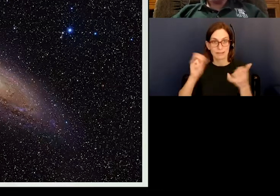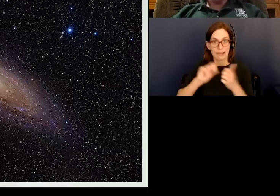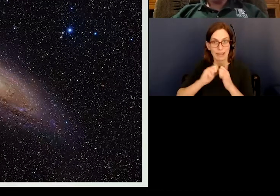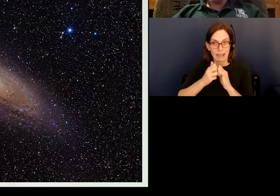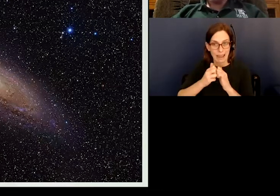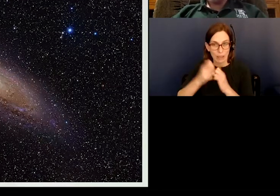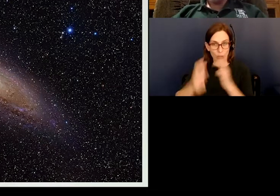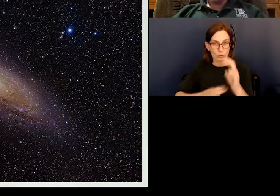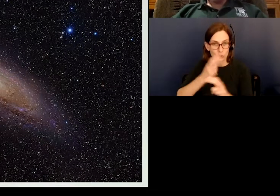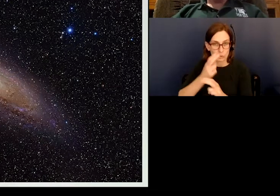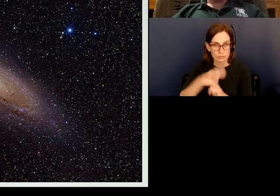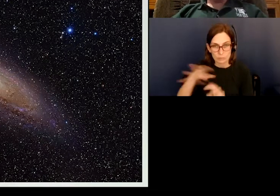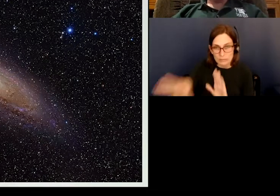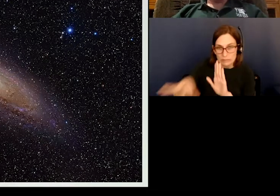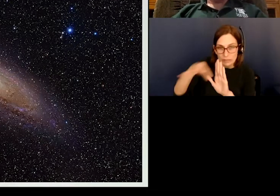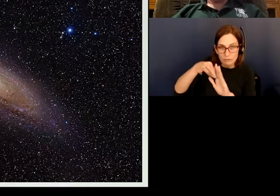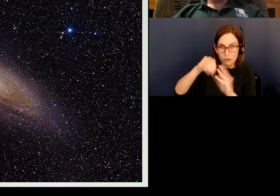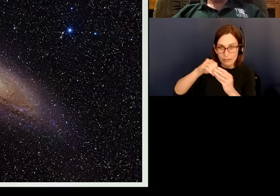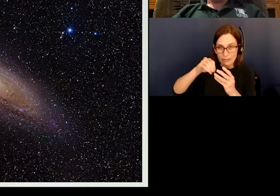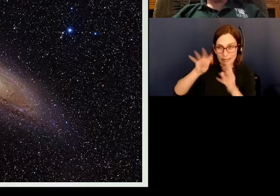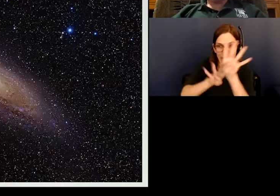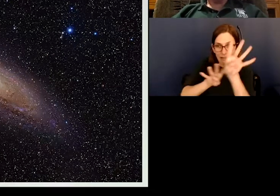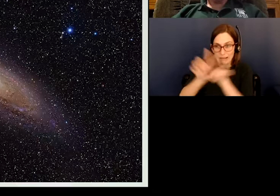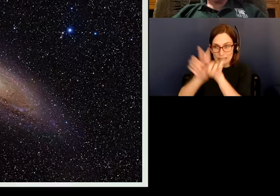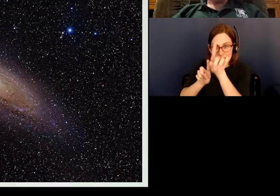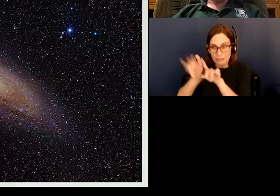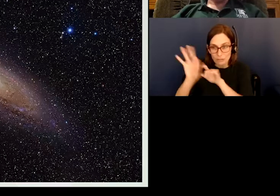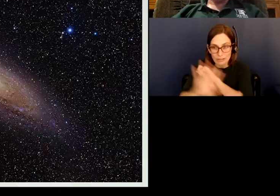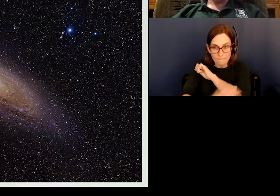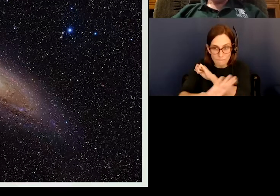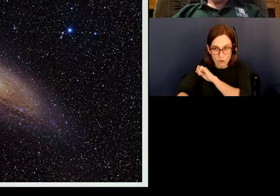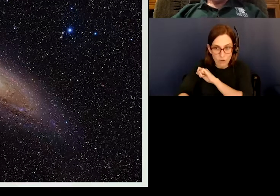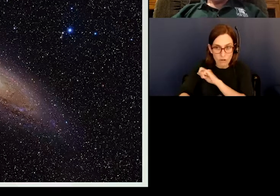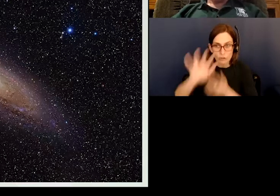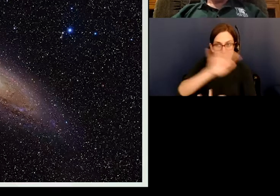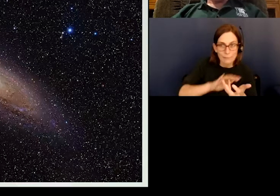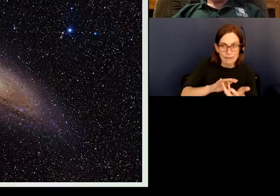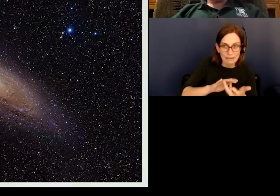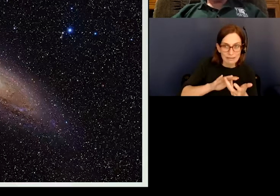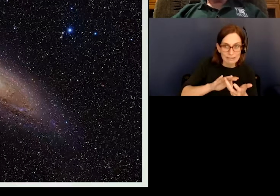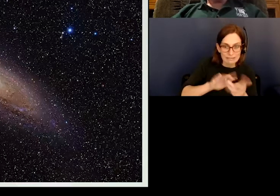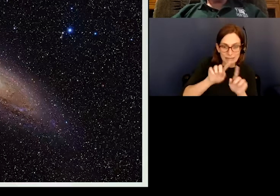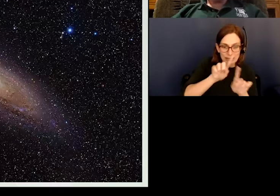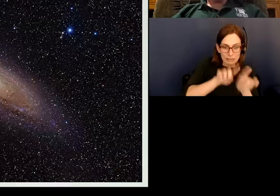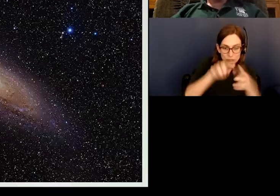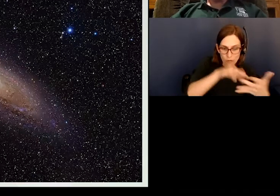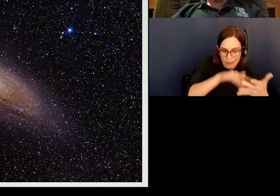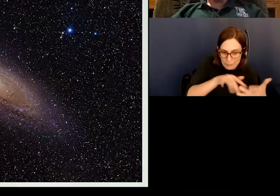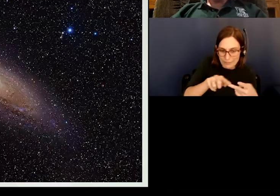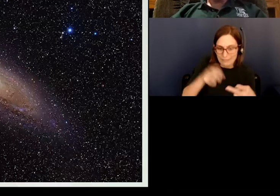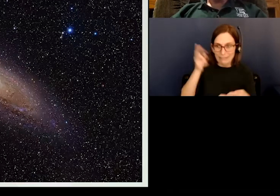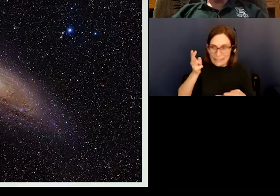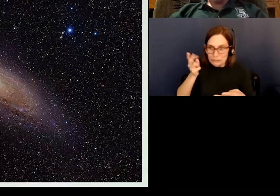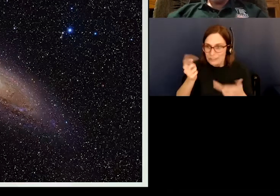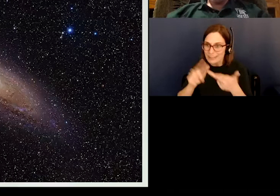the constellations of fall. So this is going to be a mixture of astronomy and history and a little bit of arts because